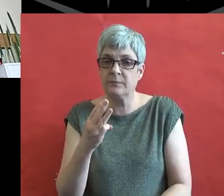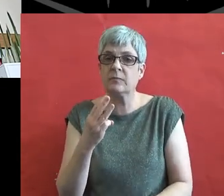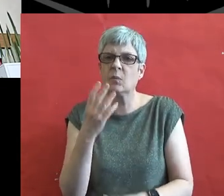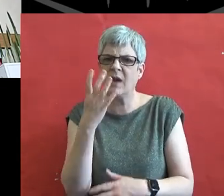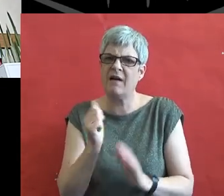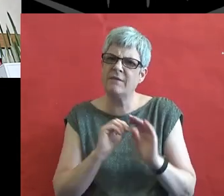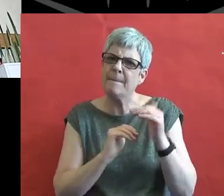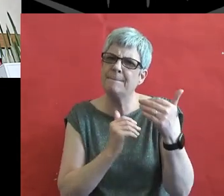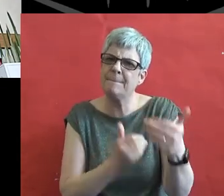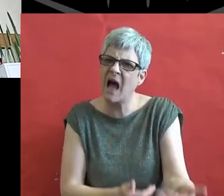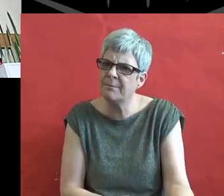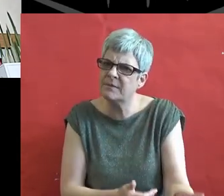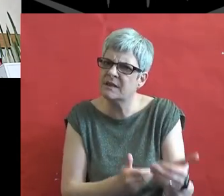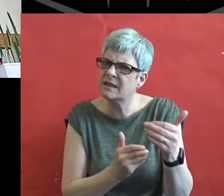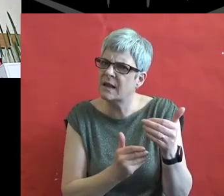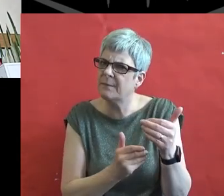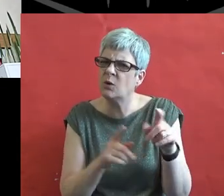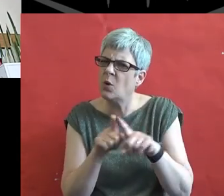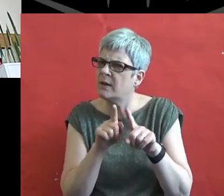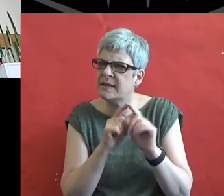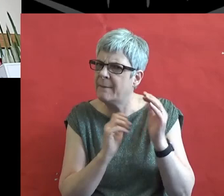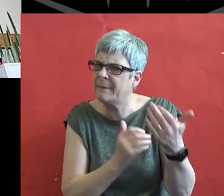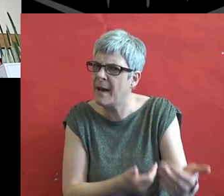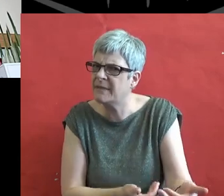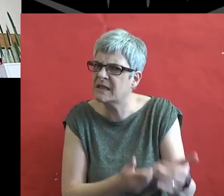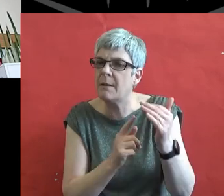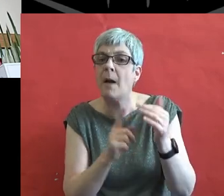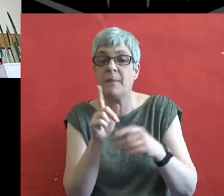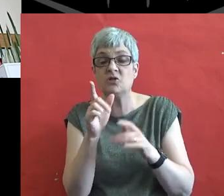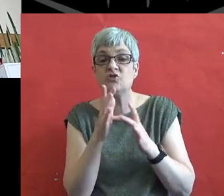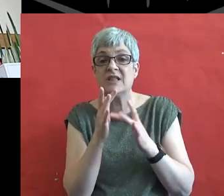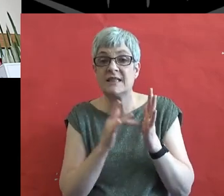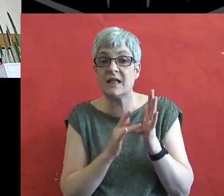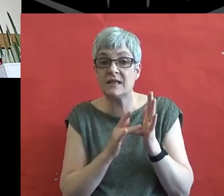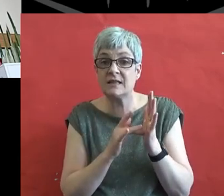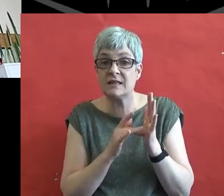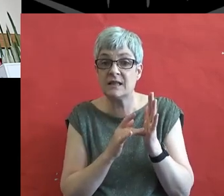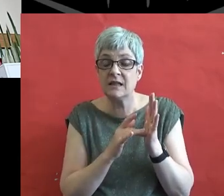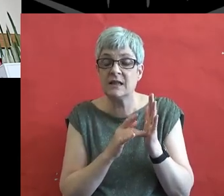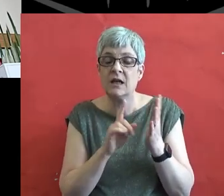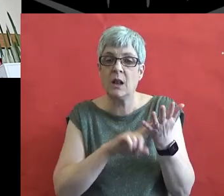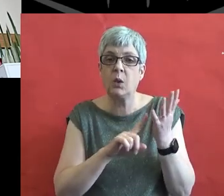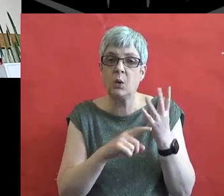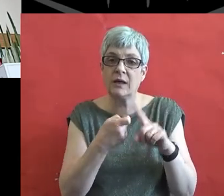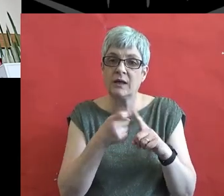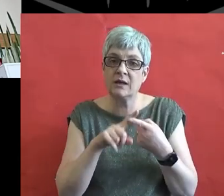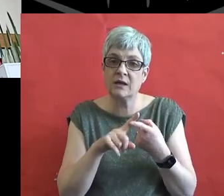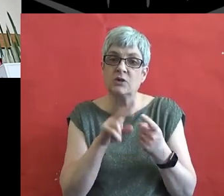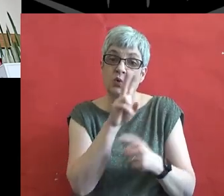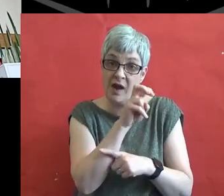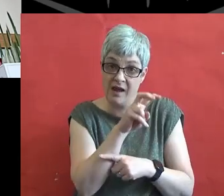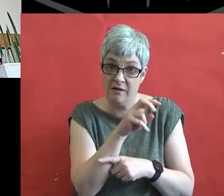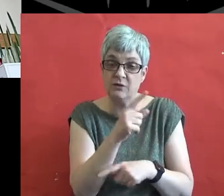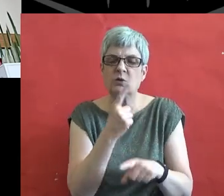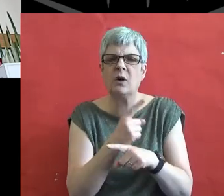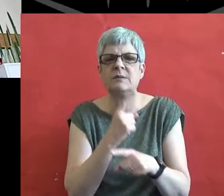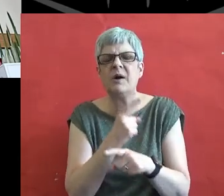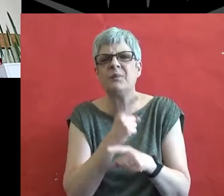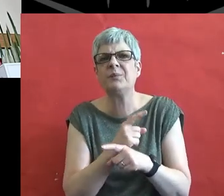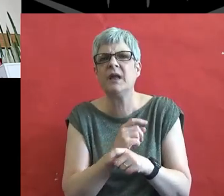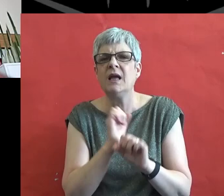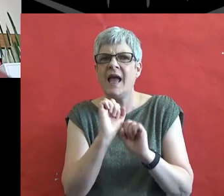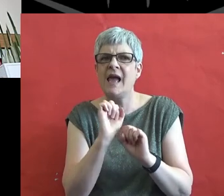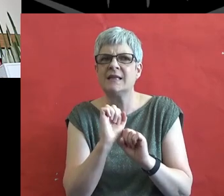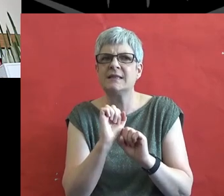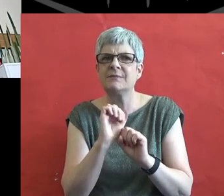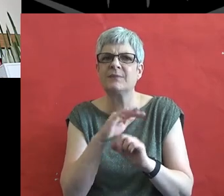baptism, not the same kind of baptism, but Jesus back in Luke chapter 12 had spoken of how his